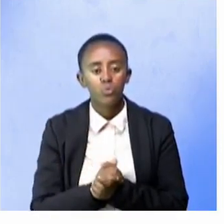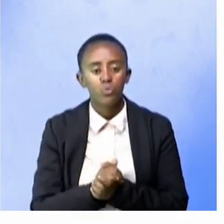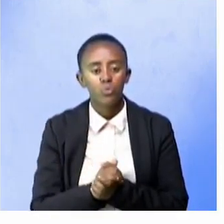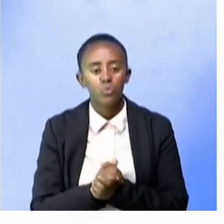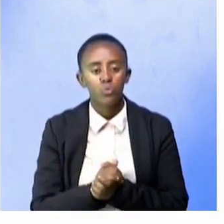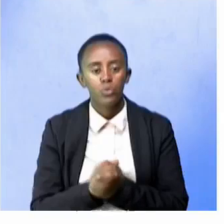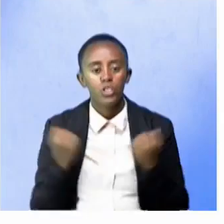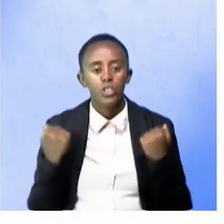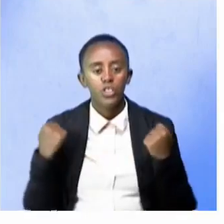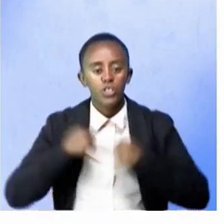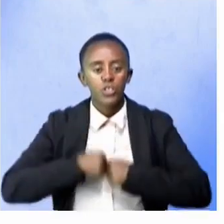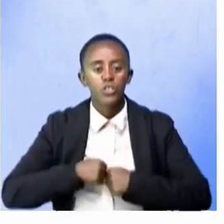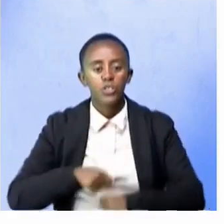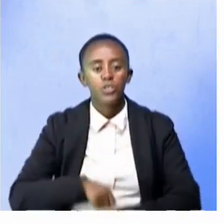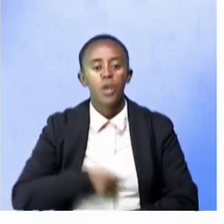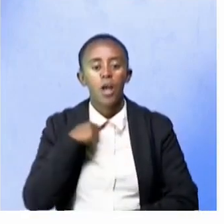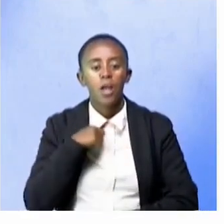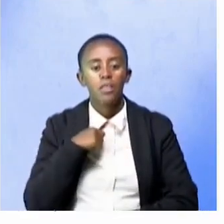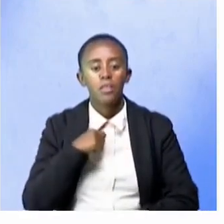jacket.